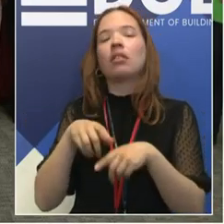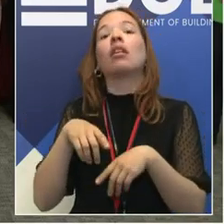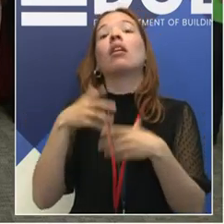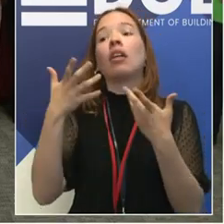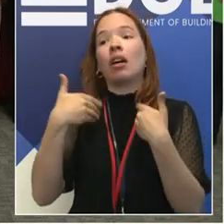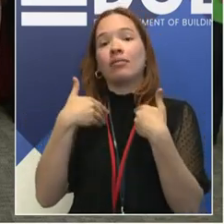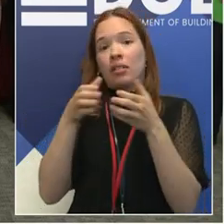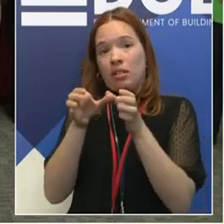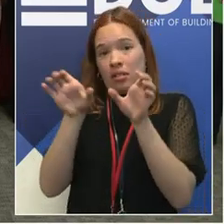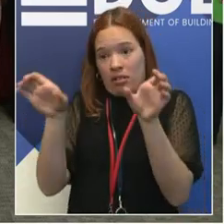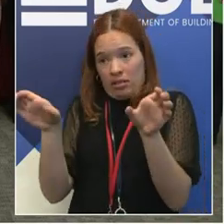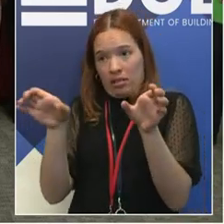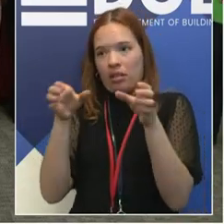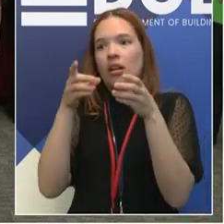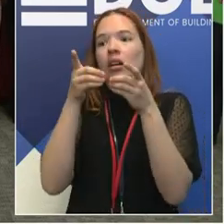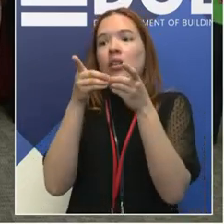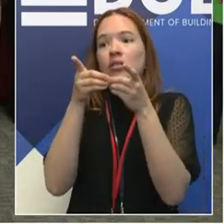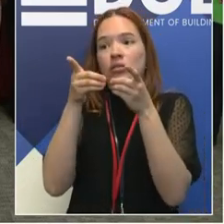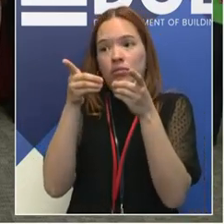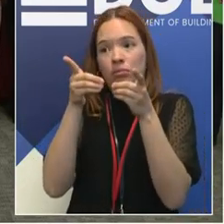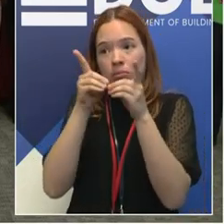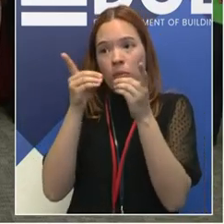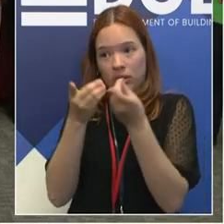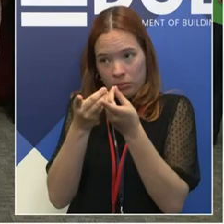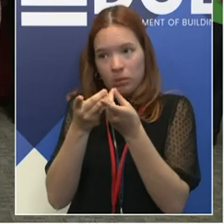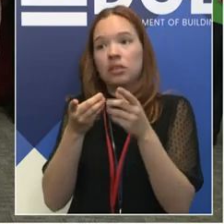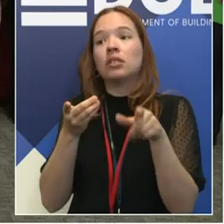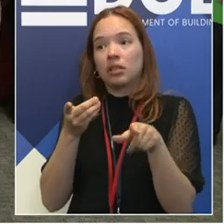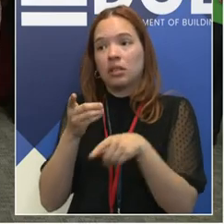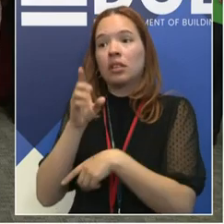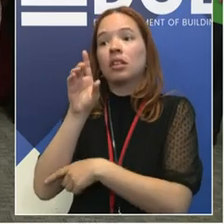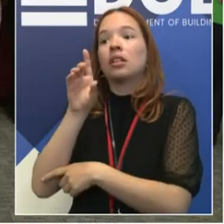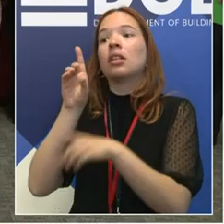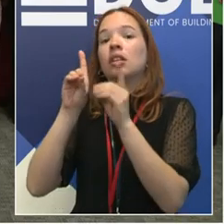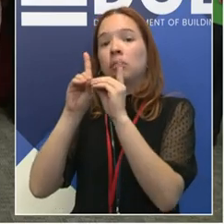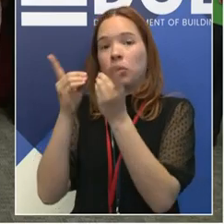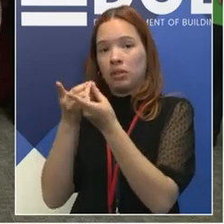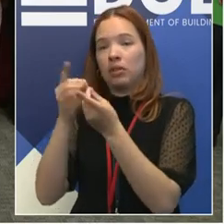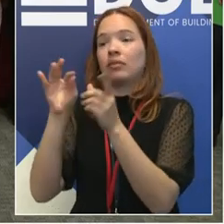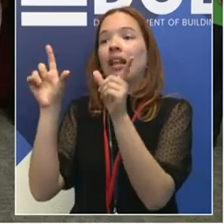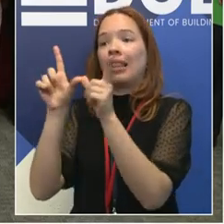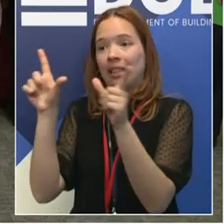the Department of Licensing and Consumer Protection. Let's give DLCP